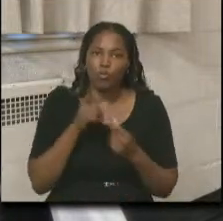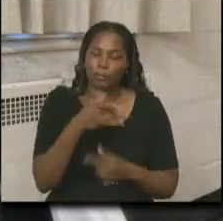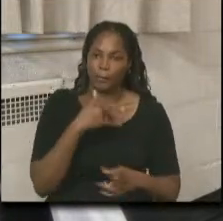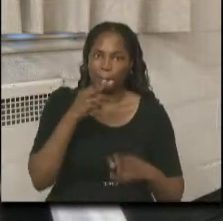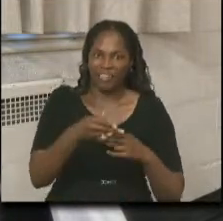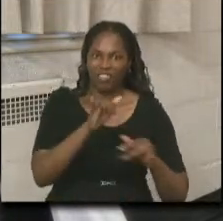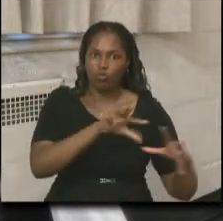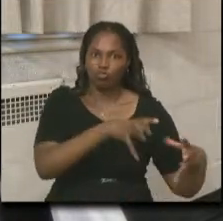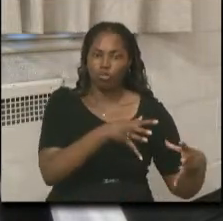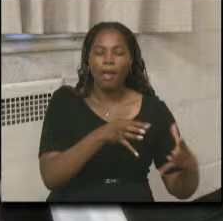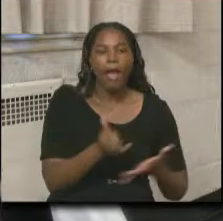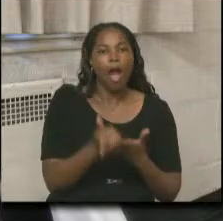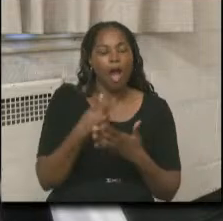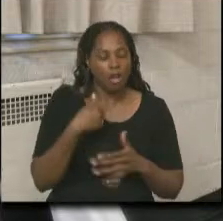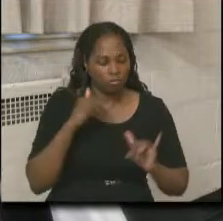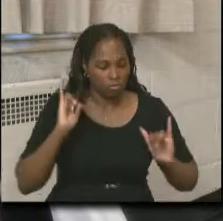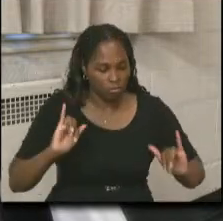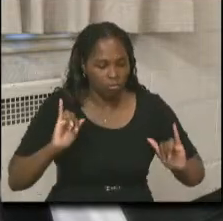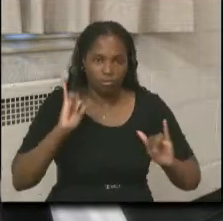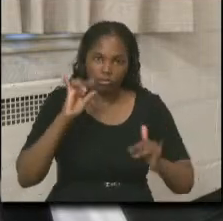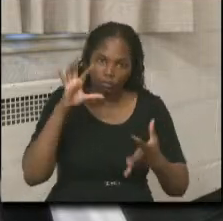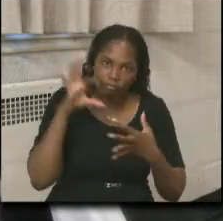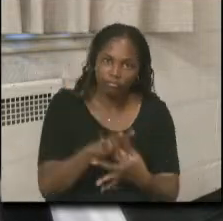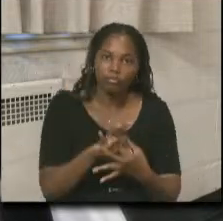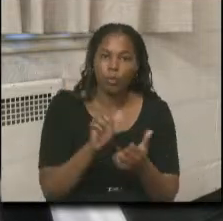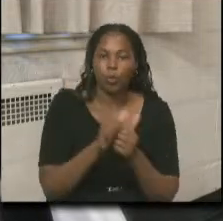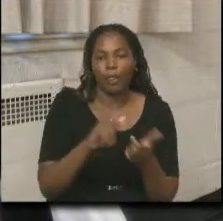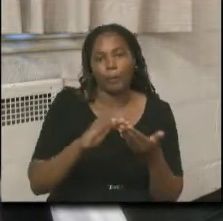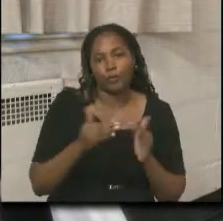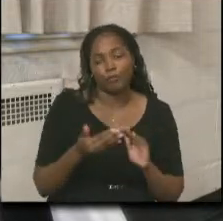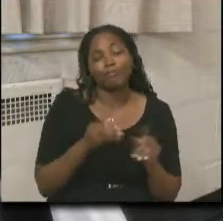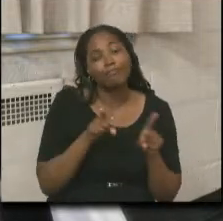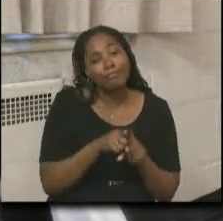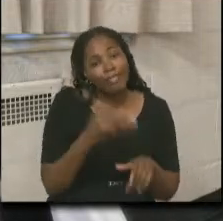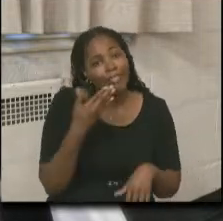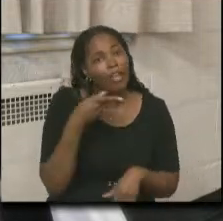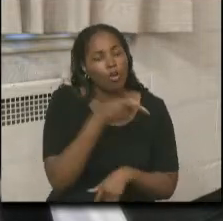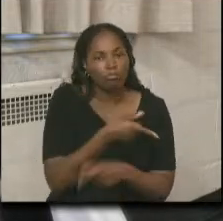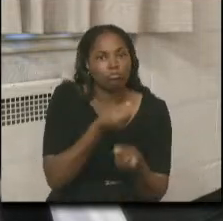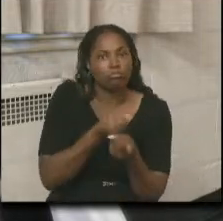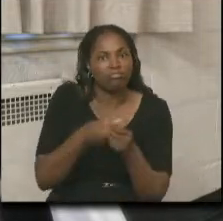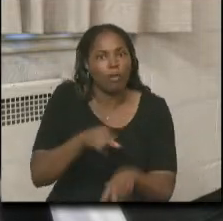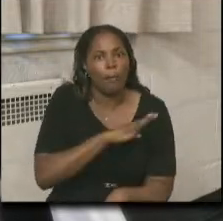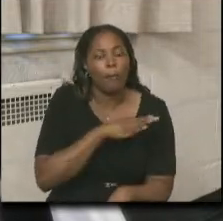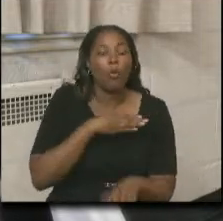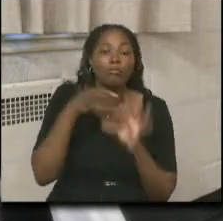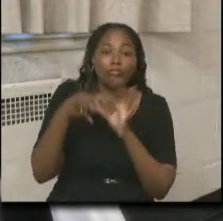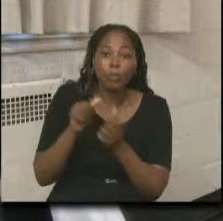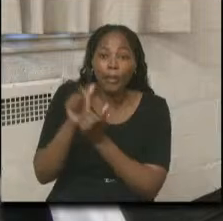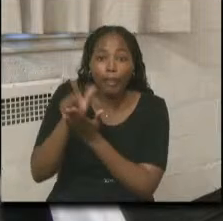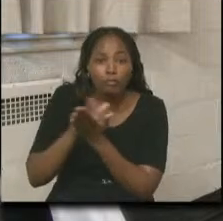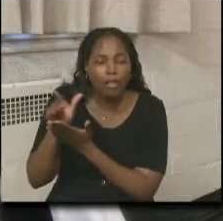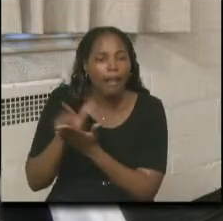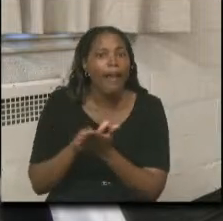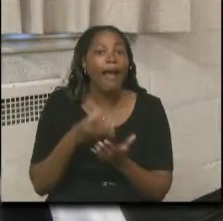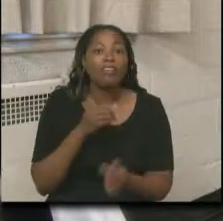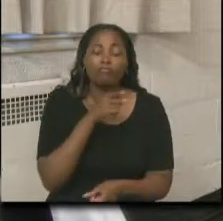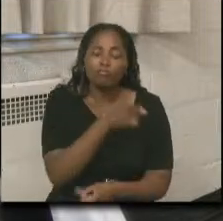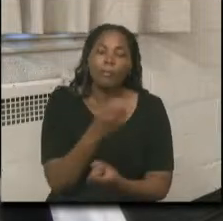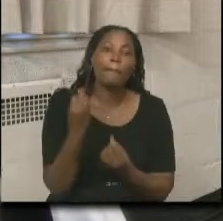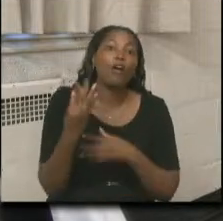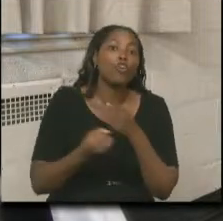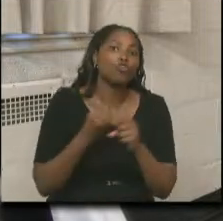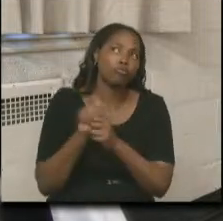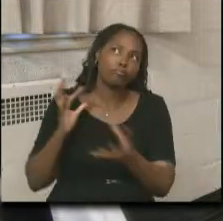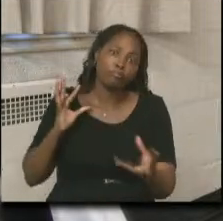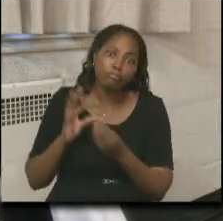grounded. Also, thank you for being such an advocate for the board at the legislative level and really using your years of experience to help